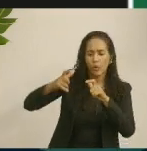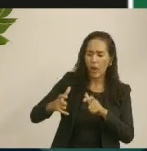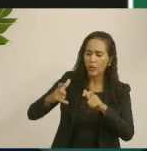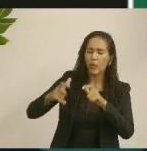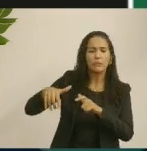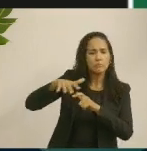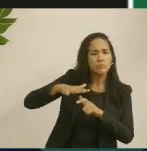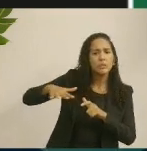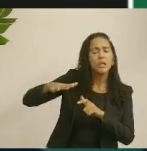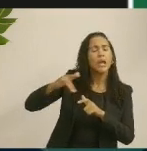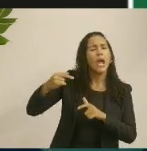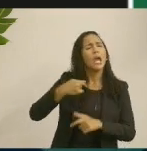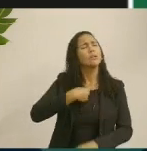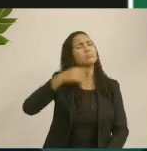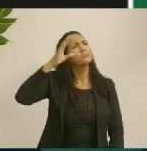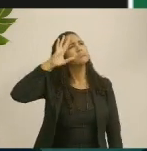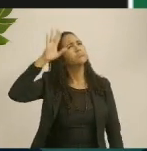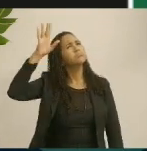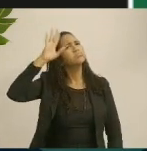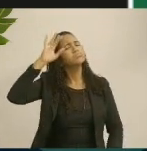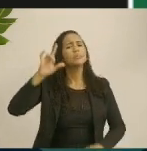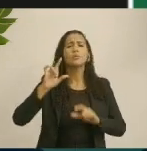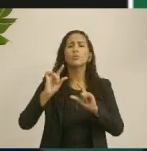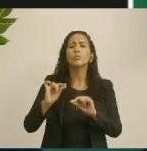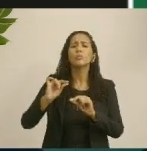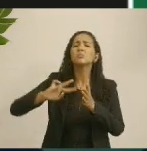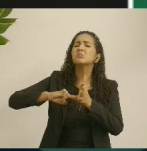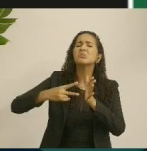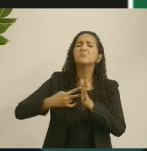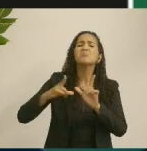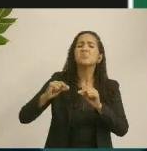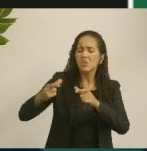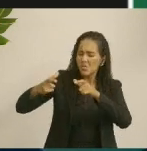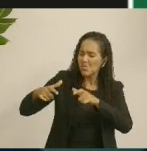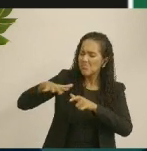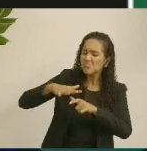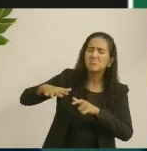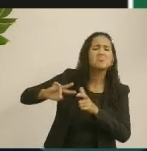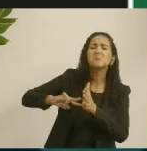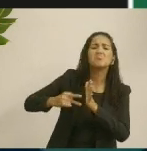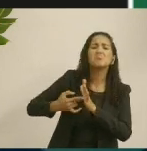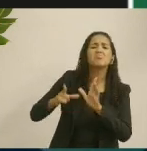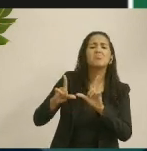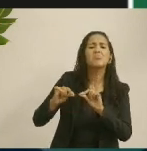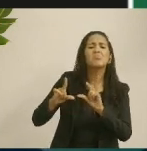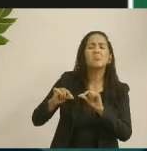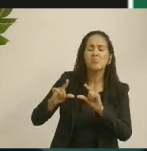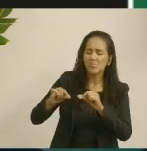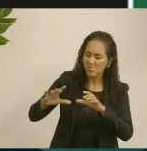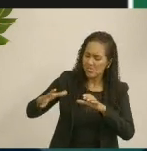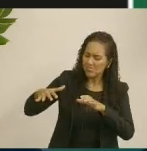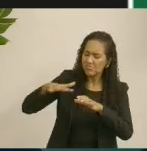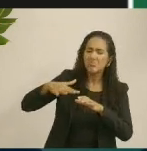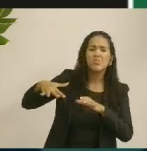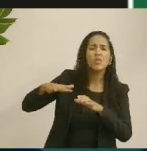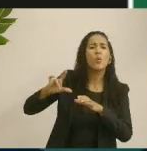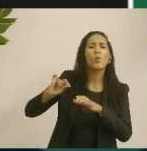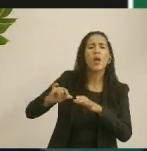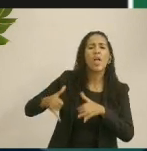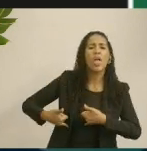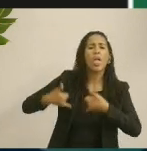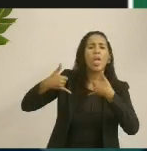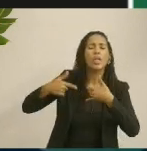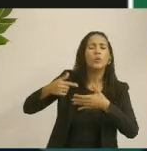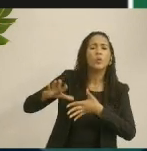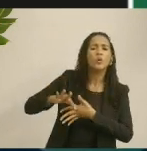I'm interpreting what that local meant and the weight of that local in terms of pride, identity, leadership, that helped in building some of